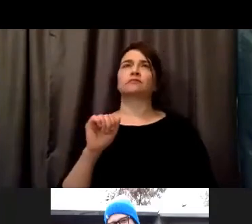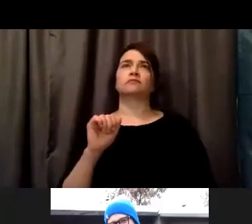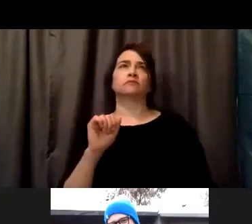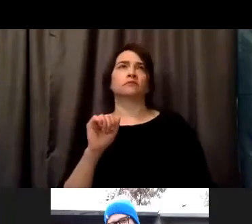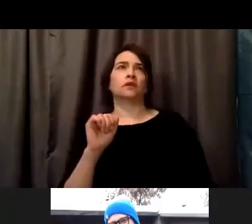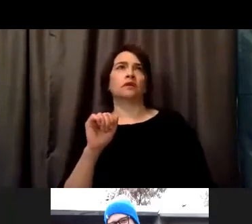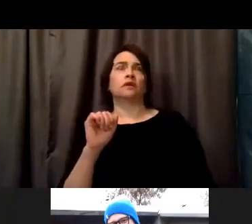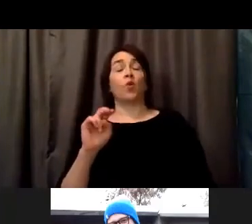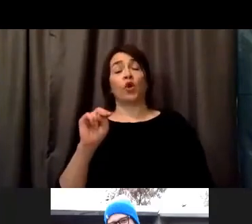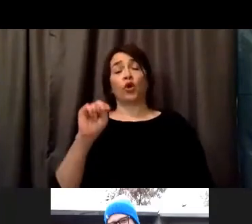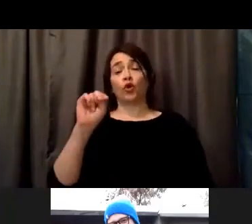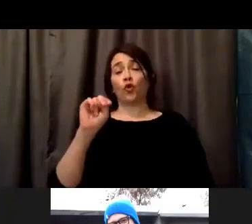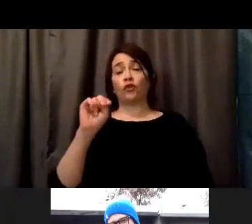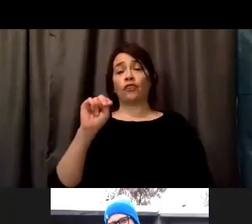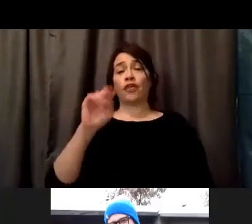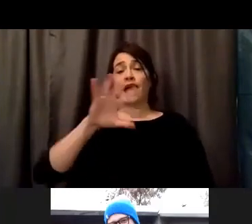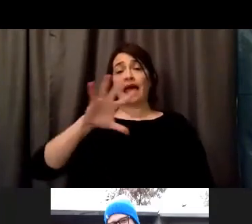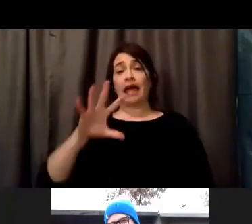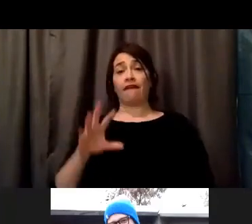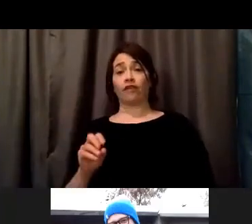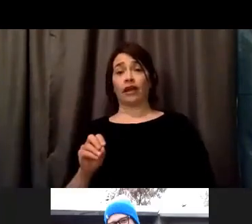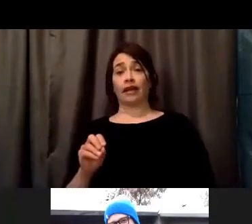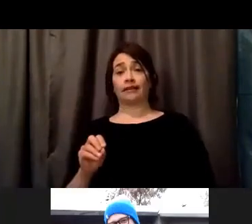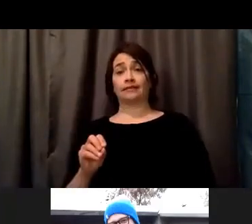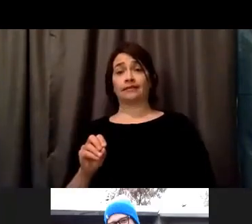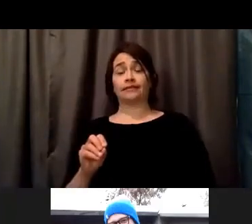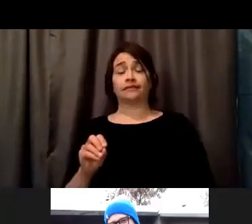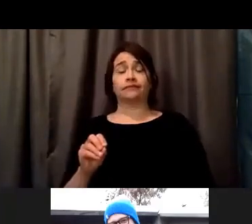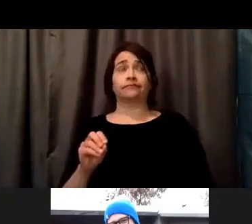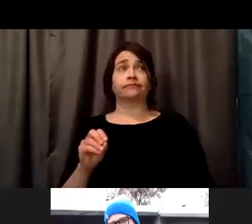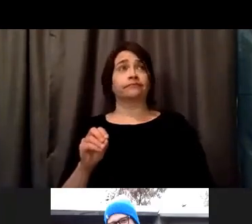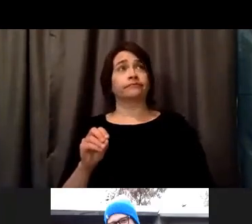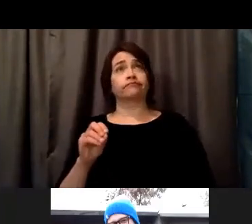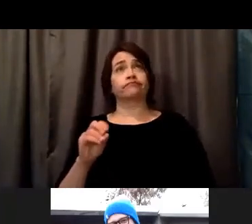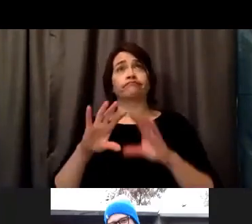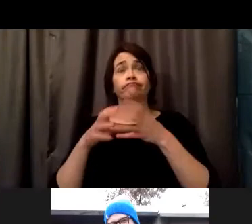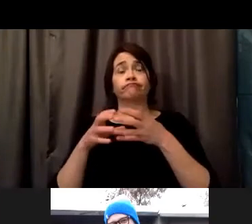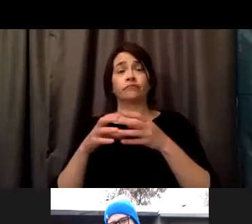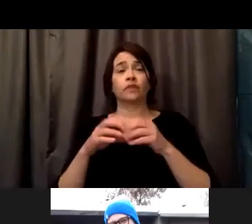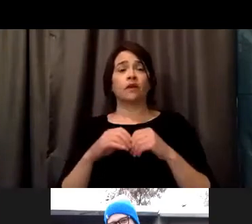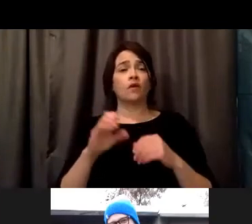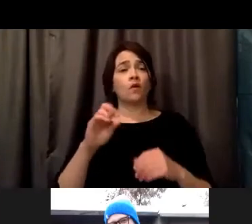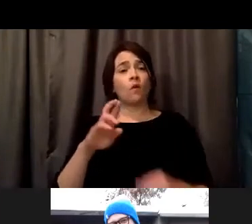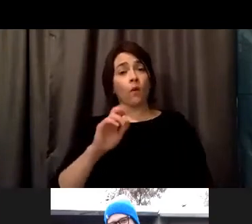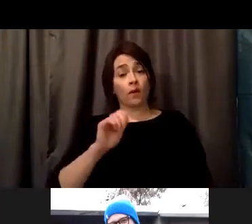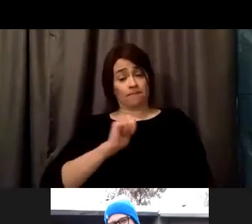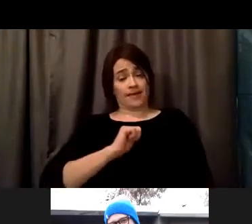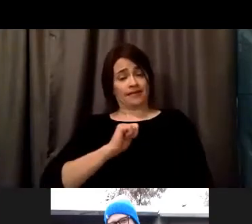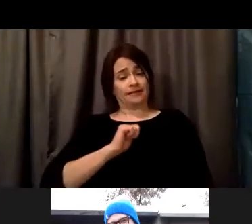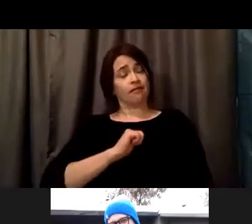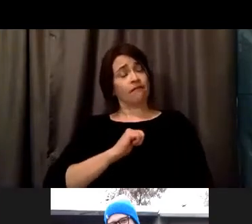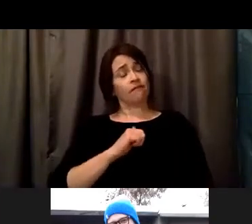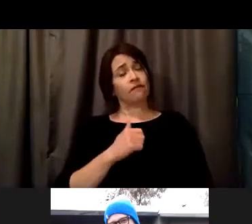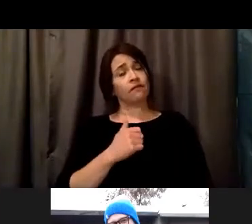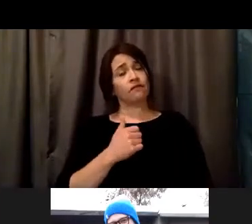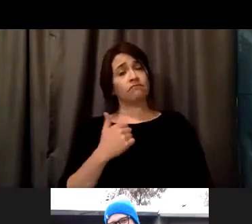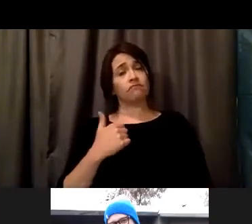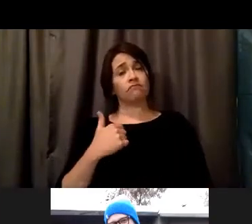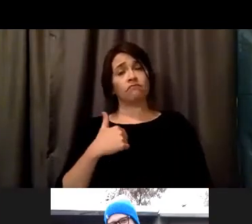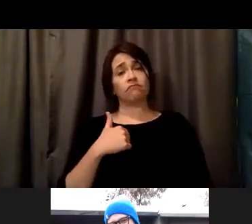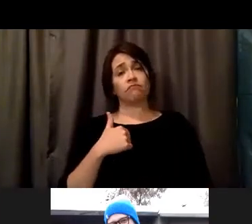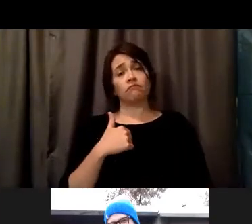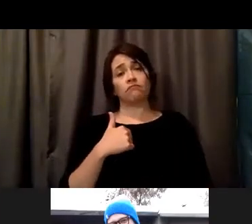Africans, grouping, and sometimes even myself, I make the mistake by grouping